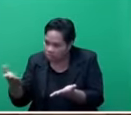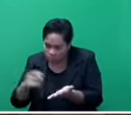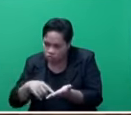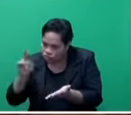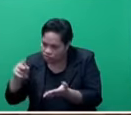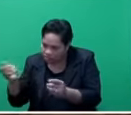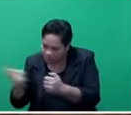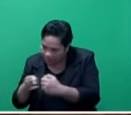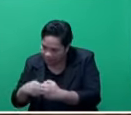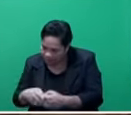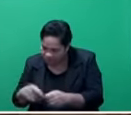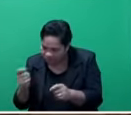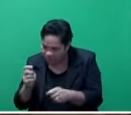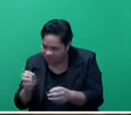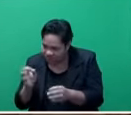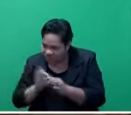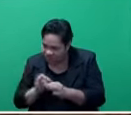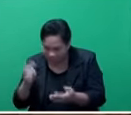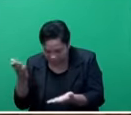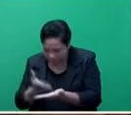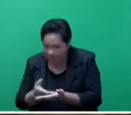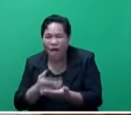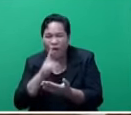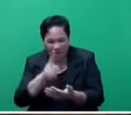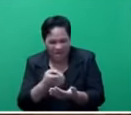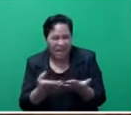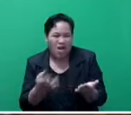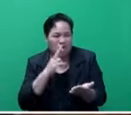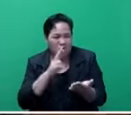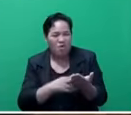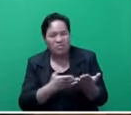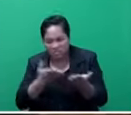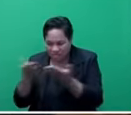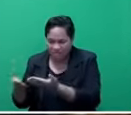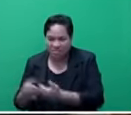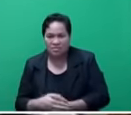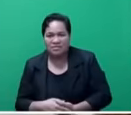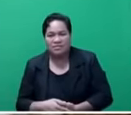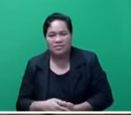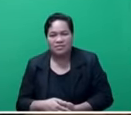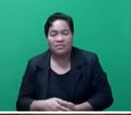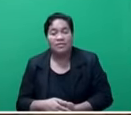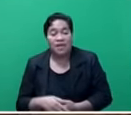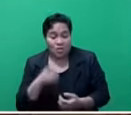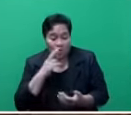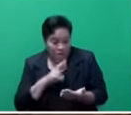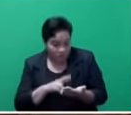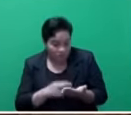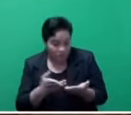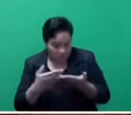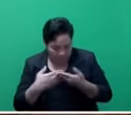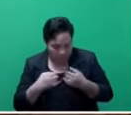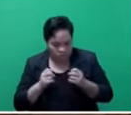need to fix in this ministry. That's how it is used. Mr. Speaker, sir. So, having this report gave me an